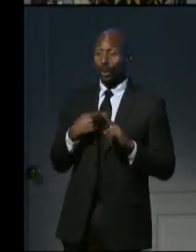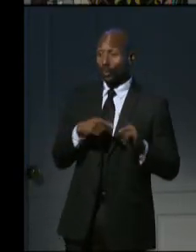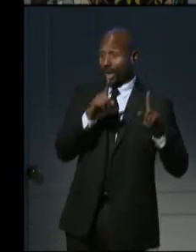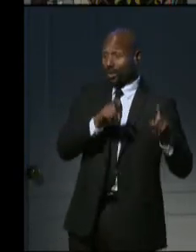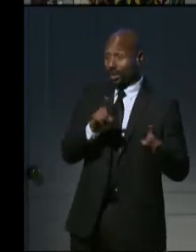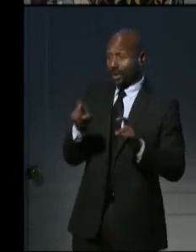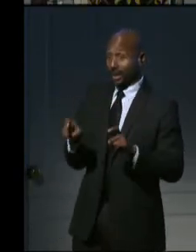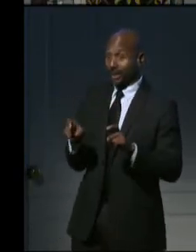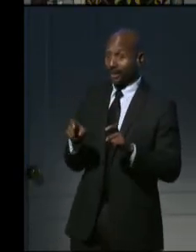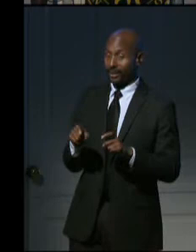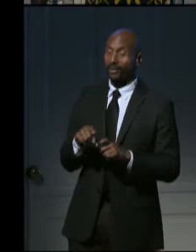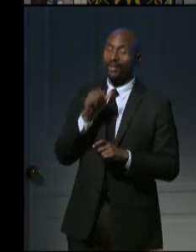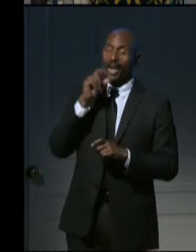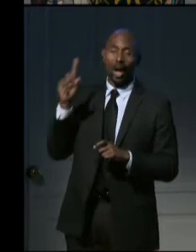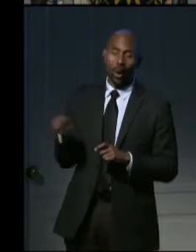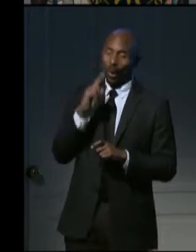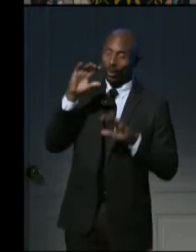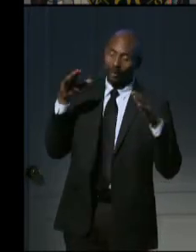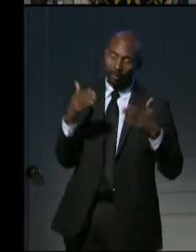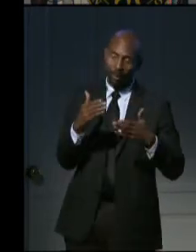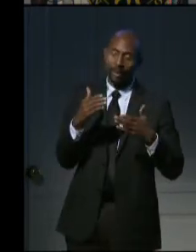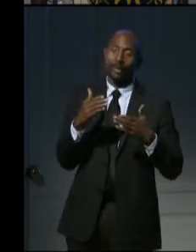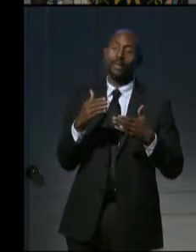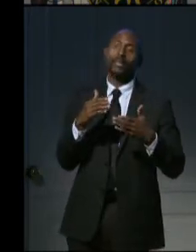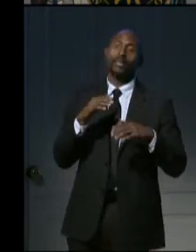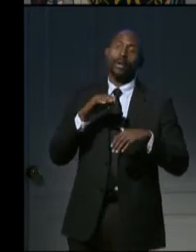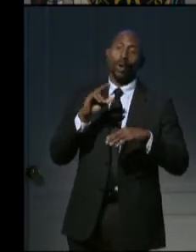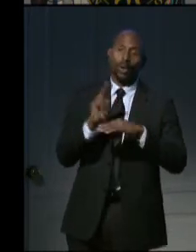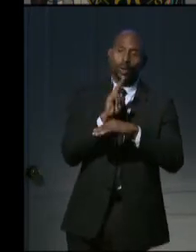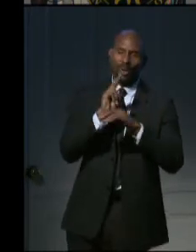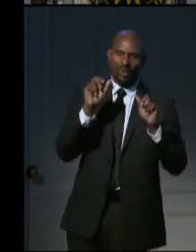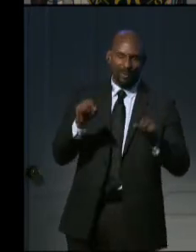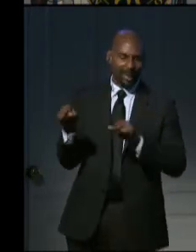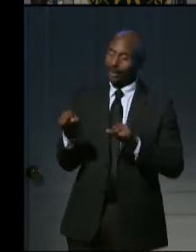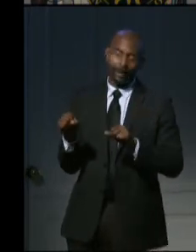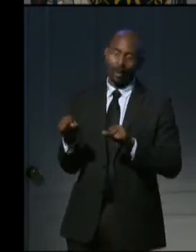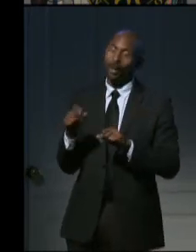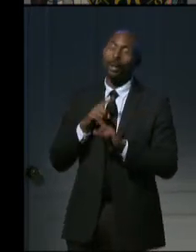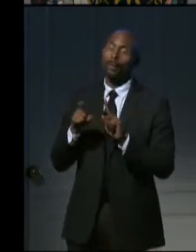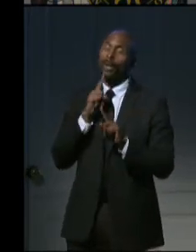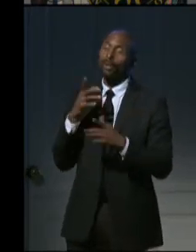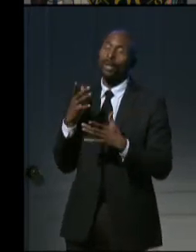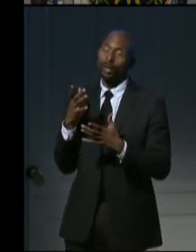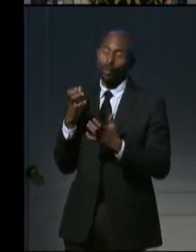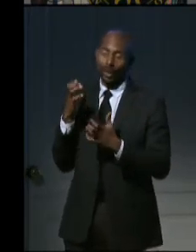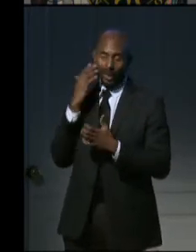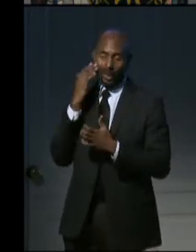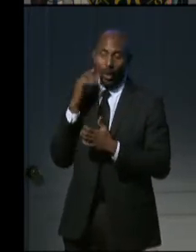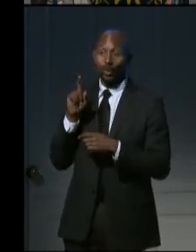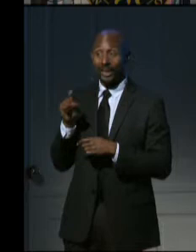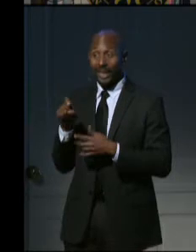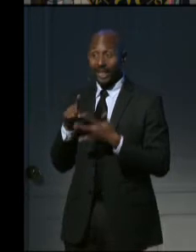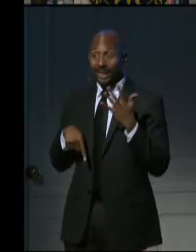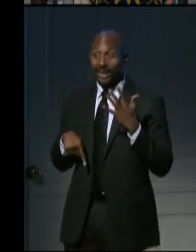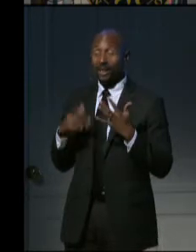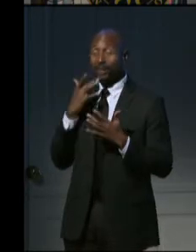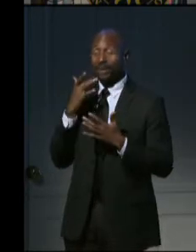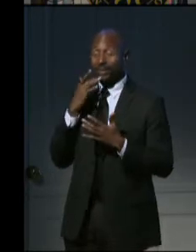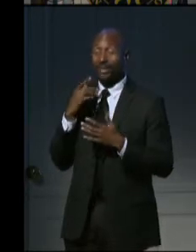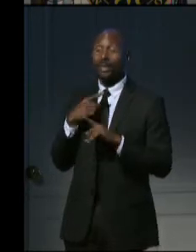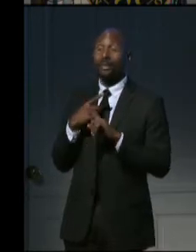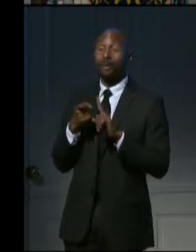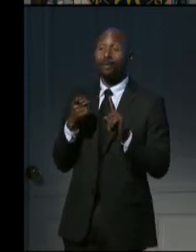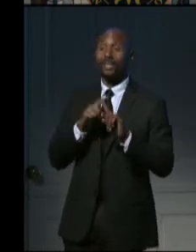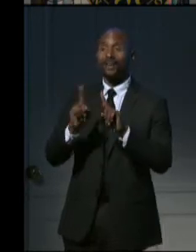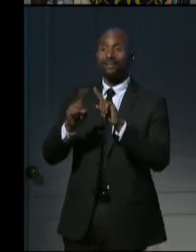focusing on the usability aspect of that. We're really interested in what the needs and preferences are of different audiences. Are they interested in learning about